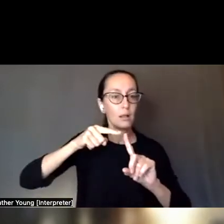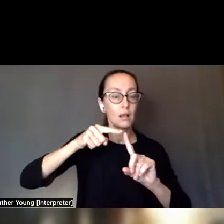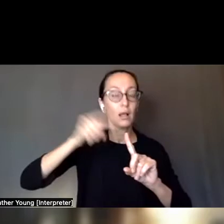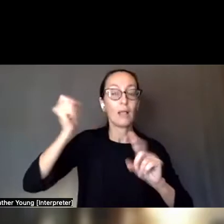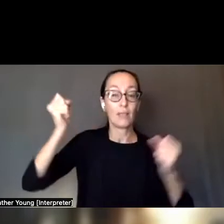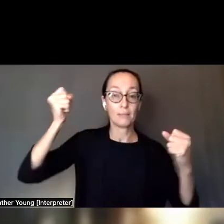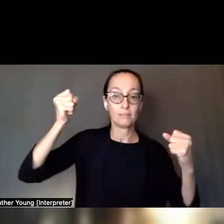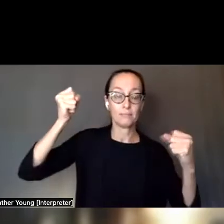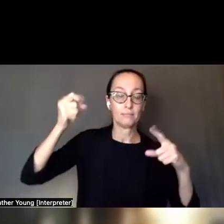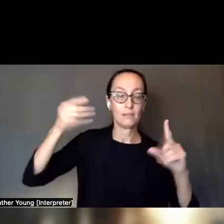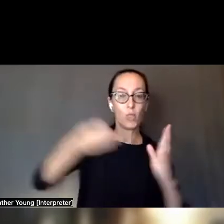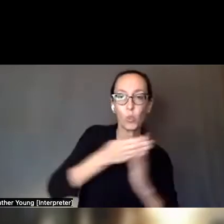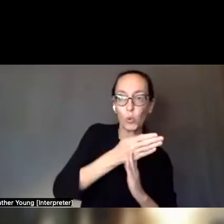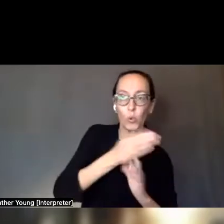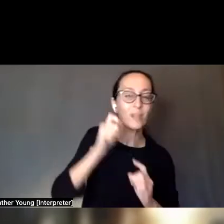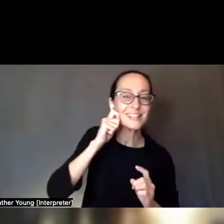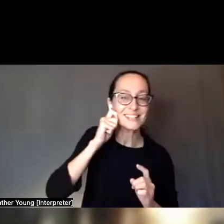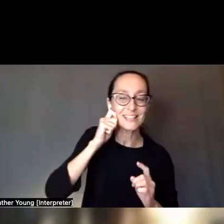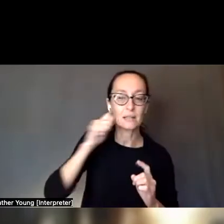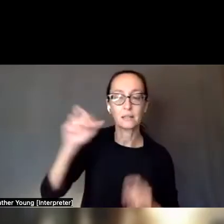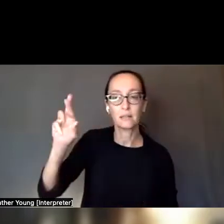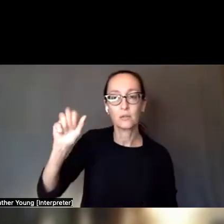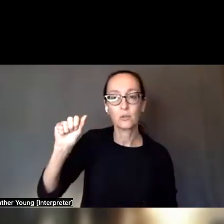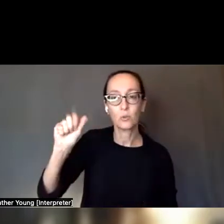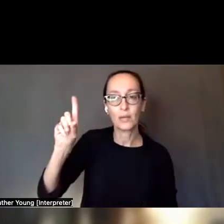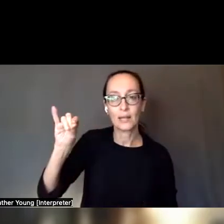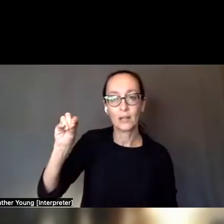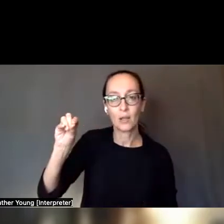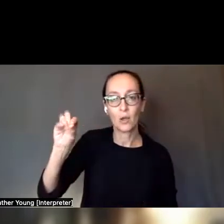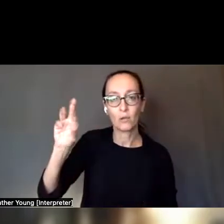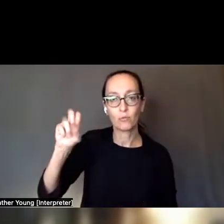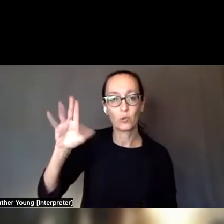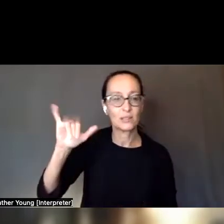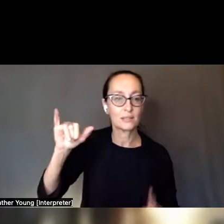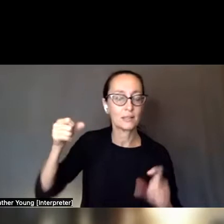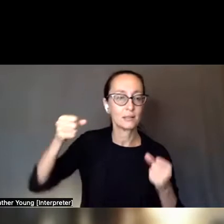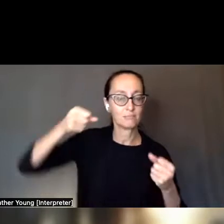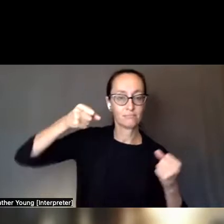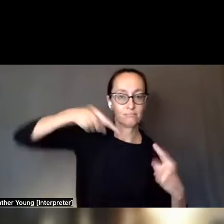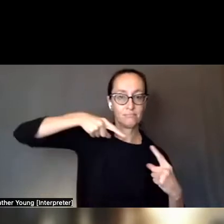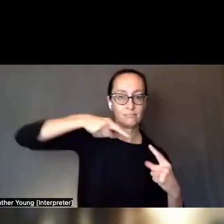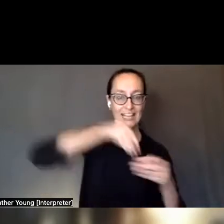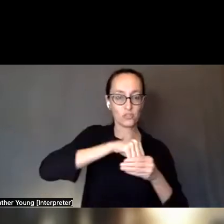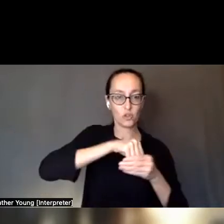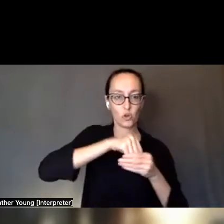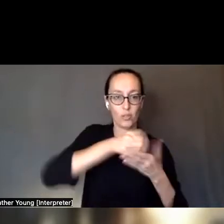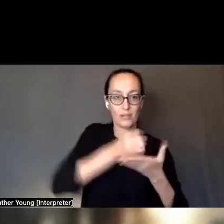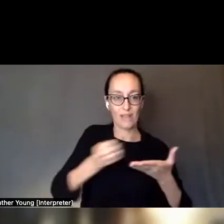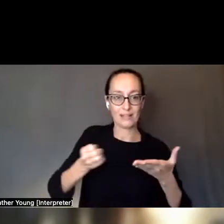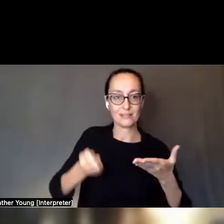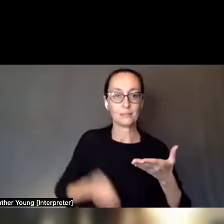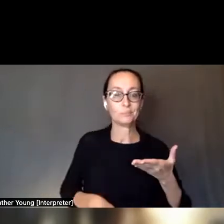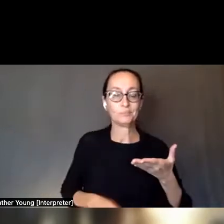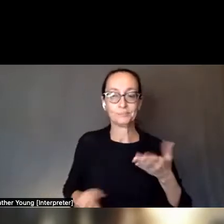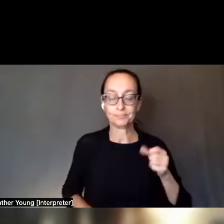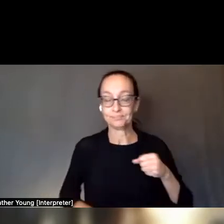the skin via radio frequencies to the internal device, which is in here. And then that is sent to the